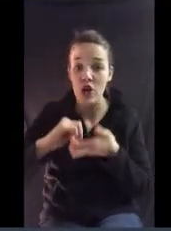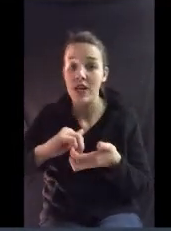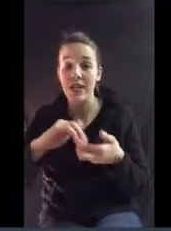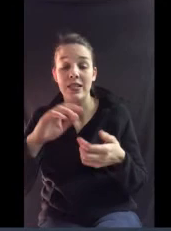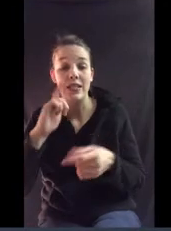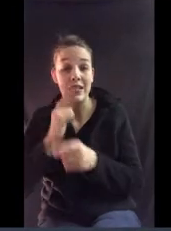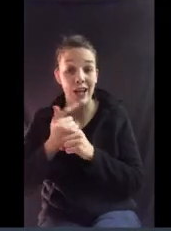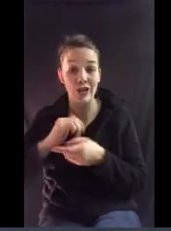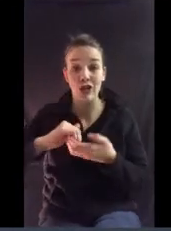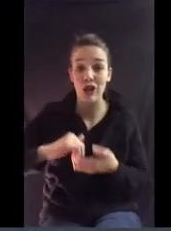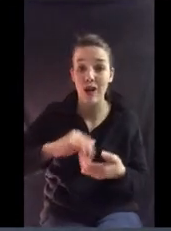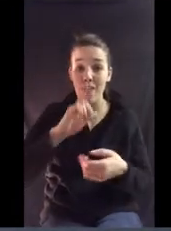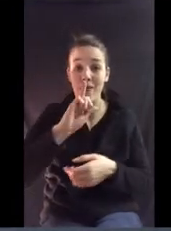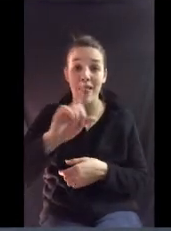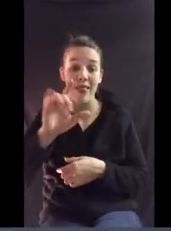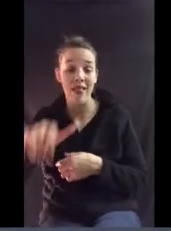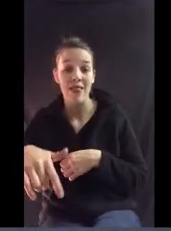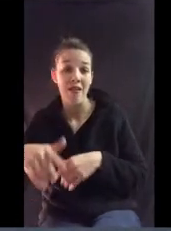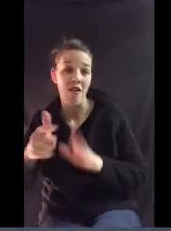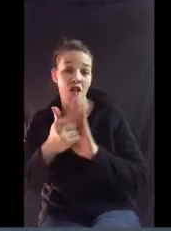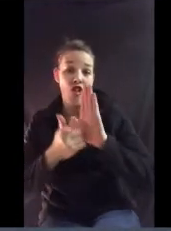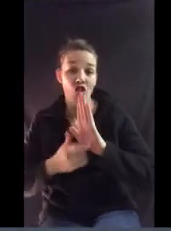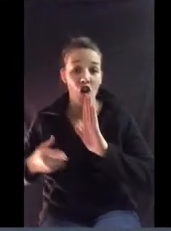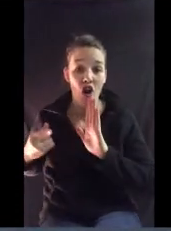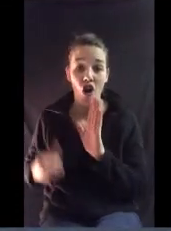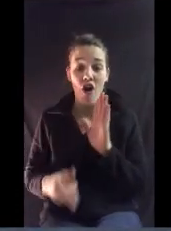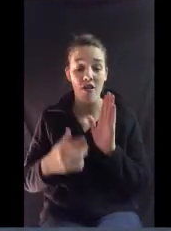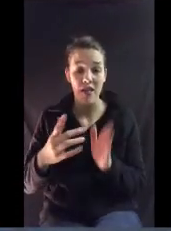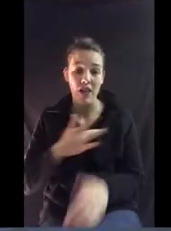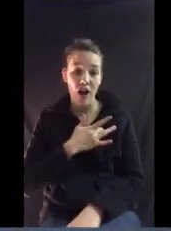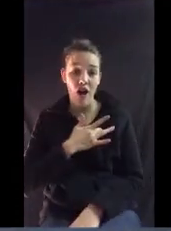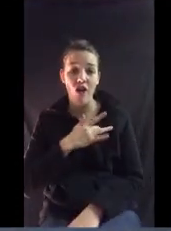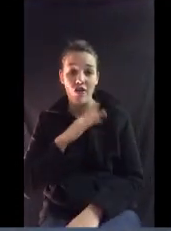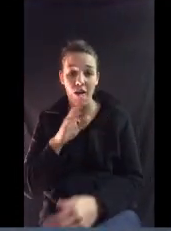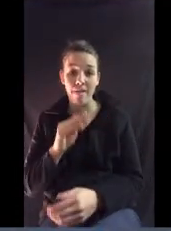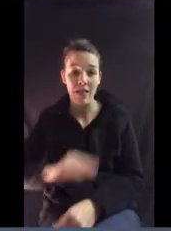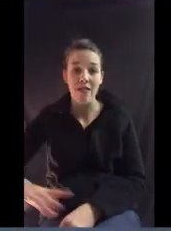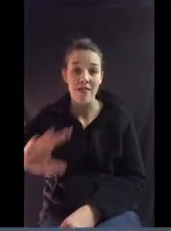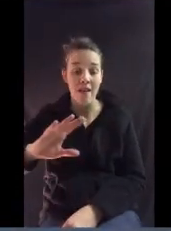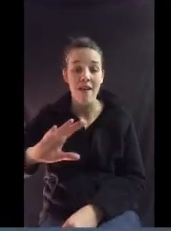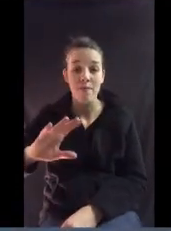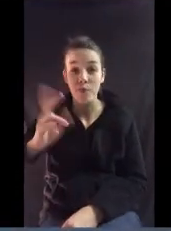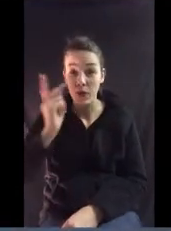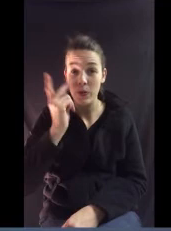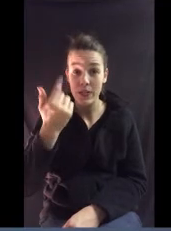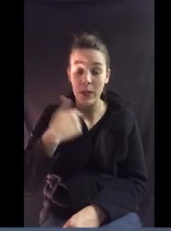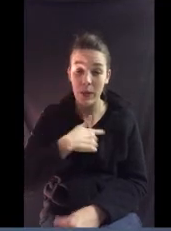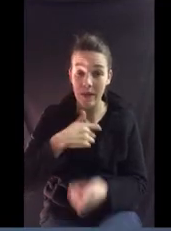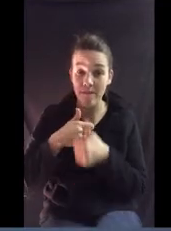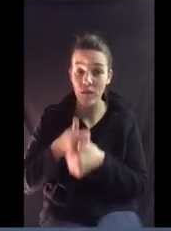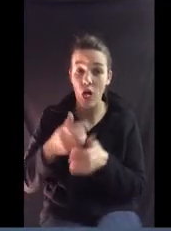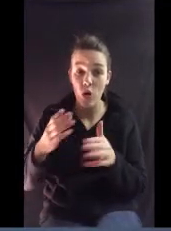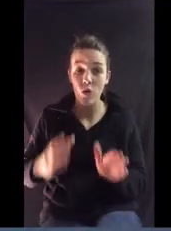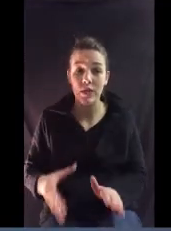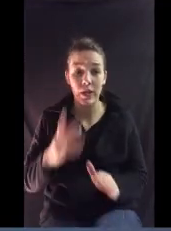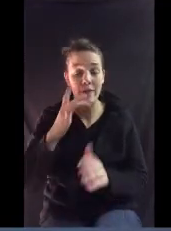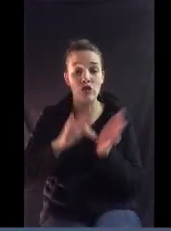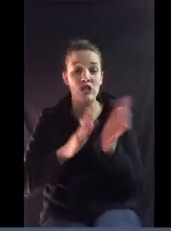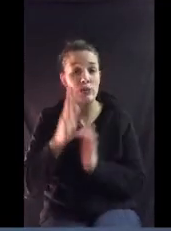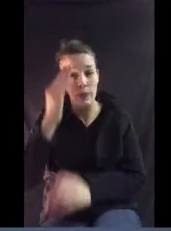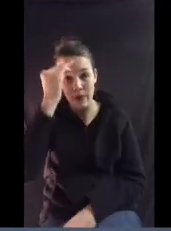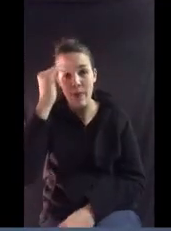where brotherhood and sisterhood really is the law and the heart of the land. You see,